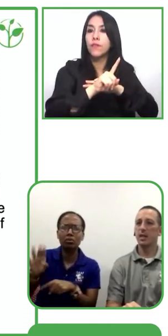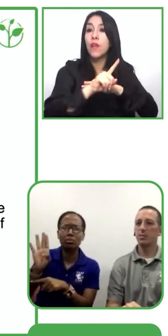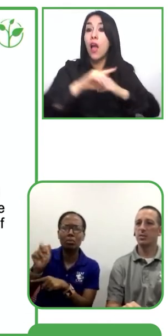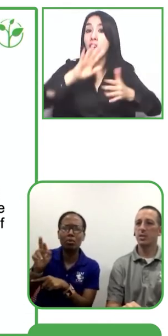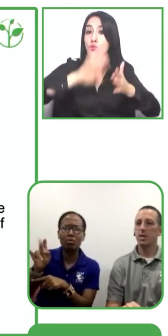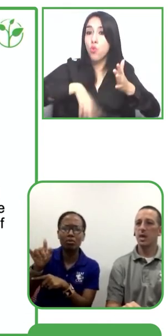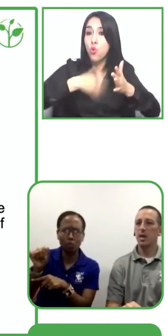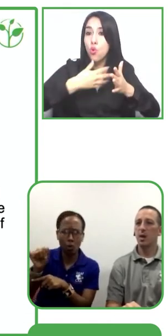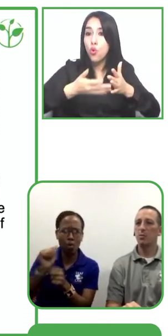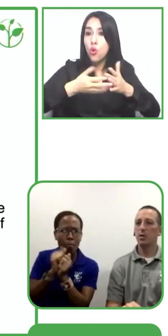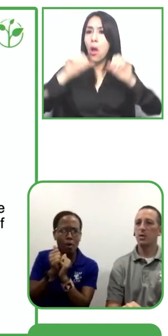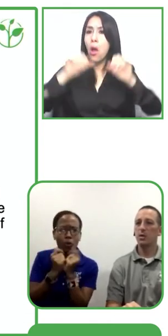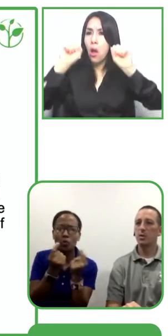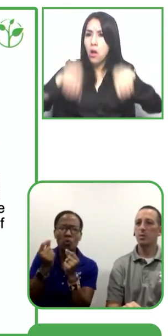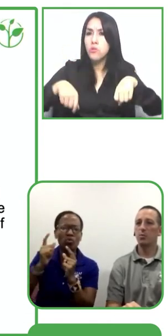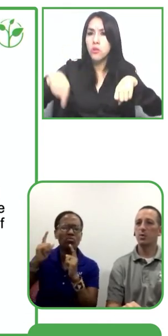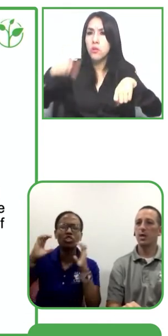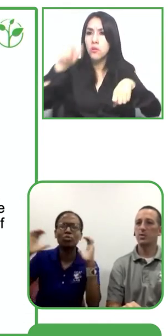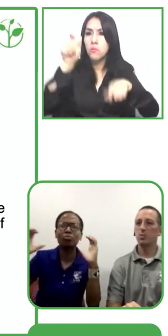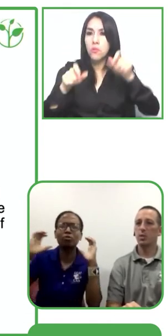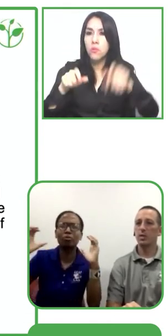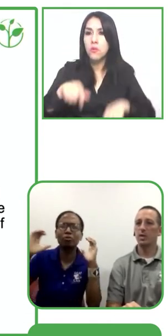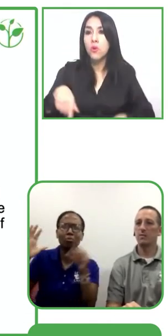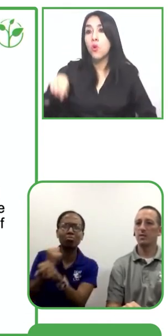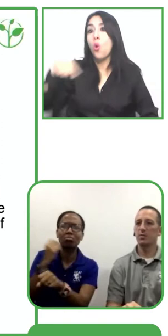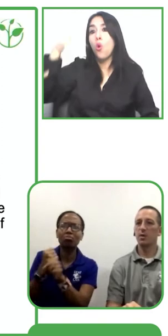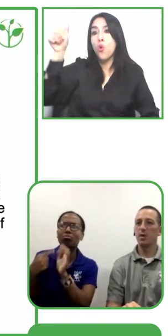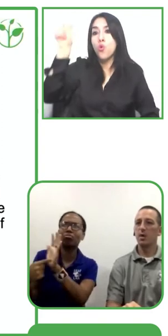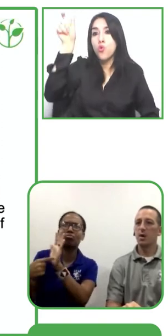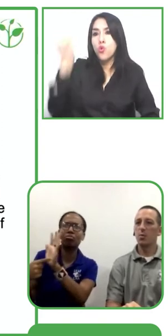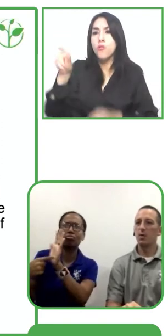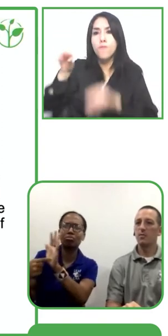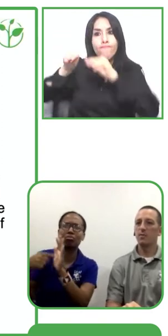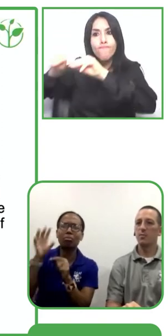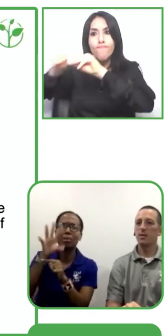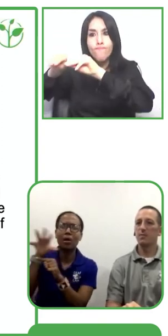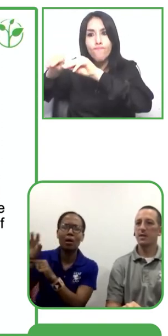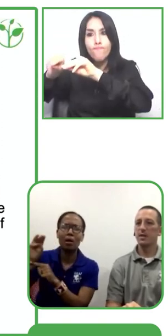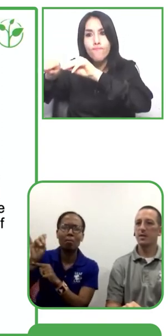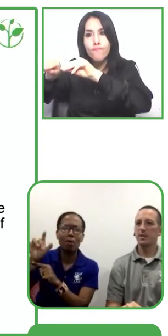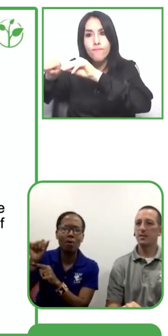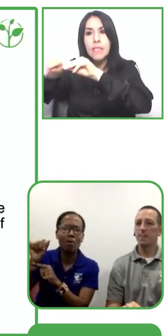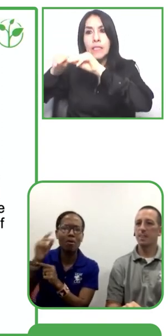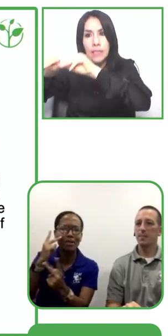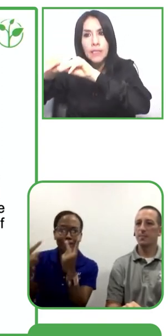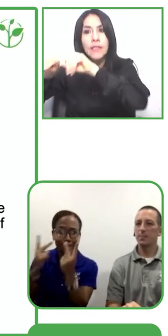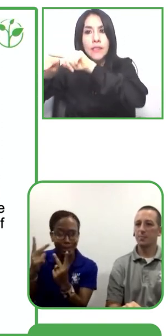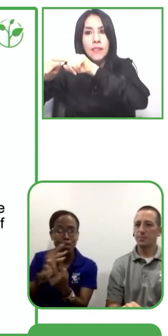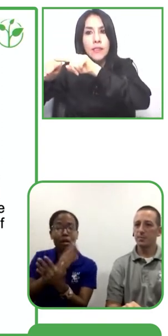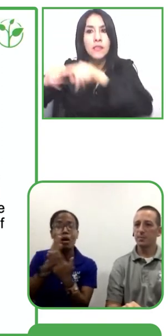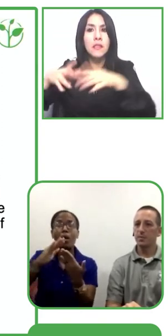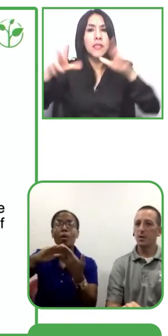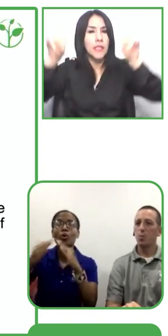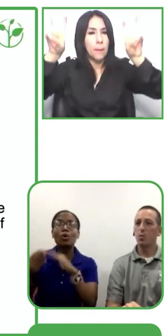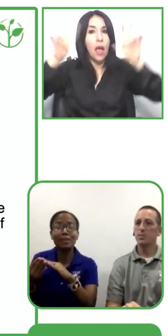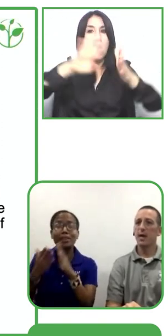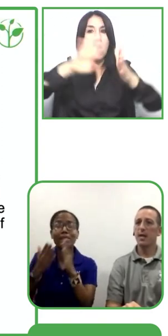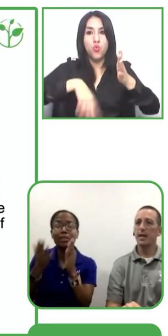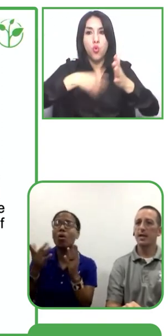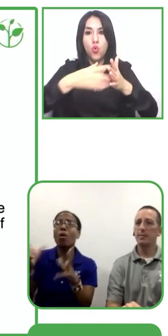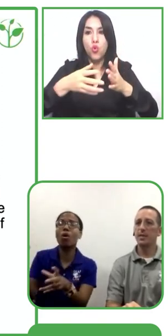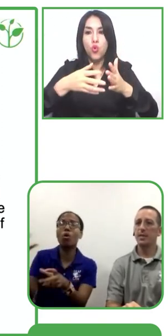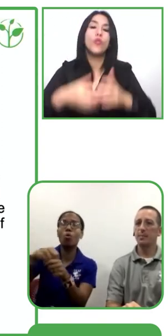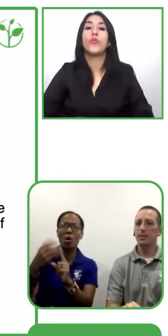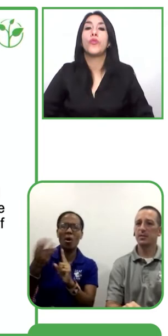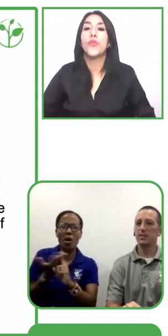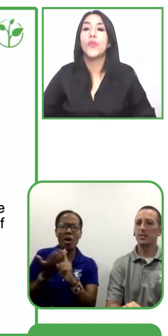can do. We affirm deaf identity. We're spotlighted in media appearances. Our staff are put on stage